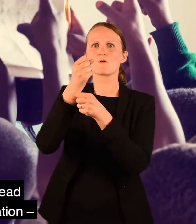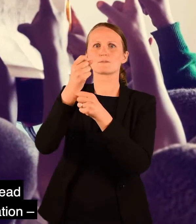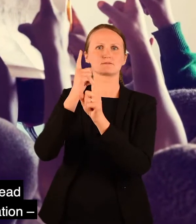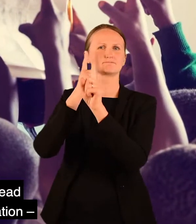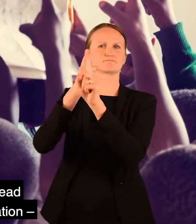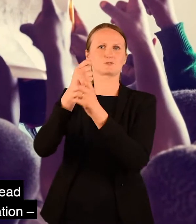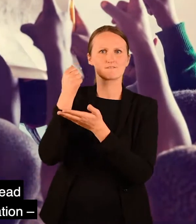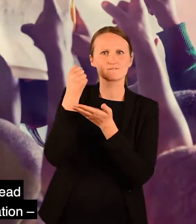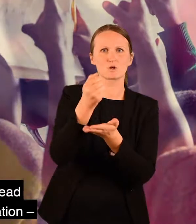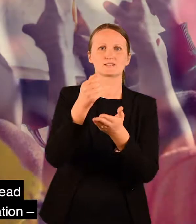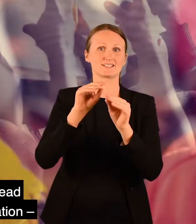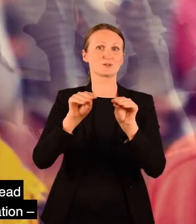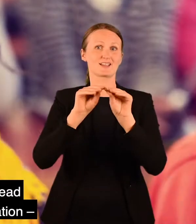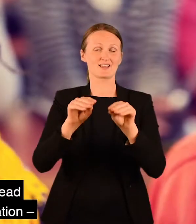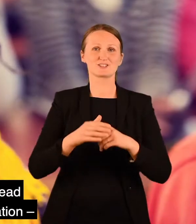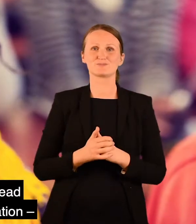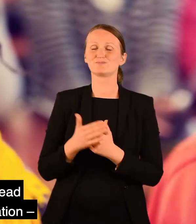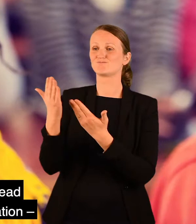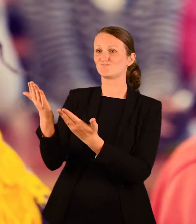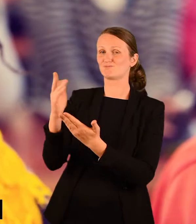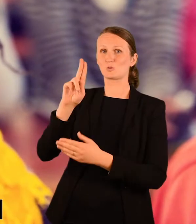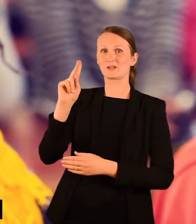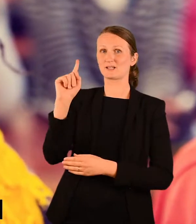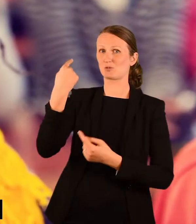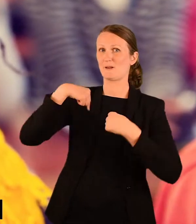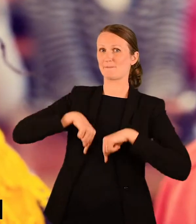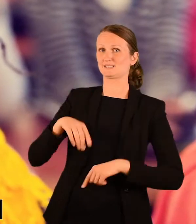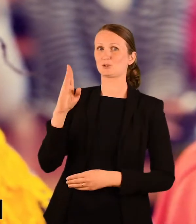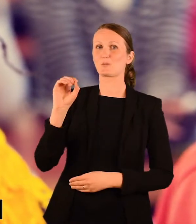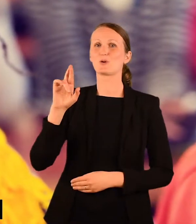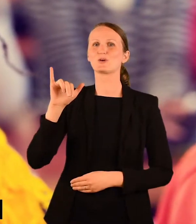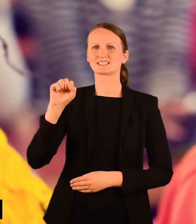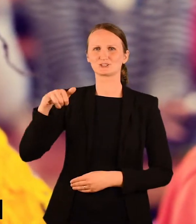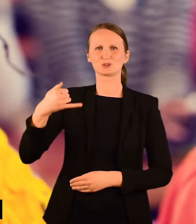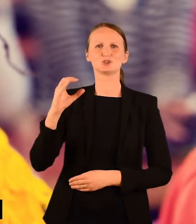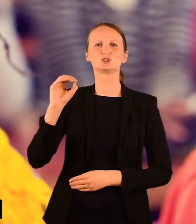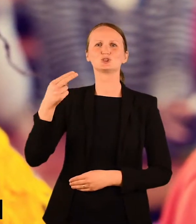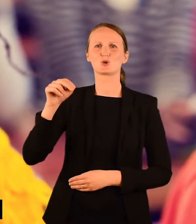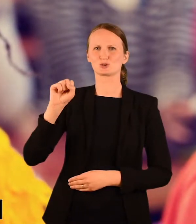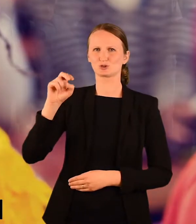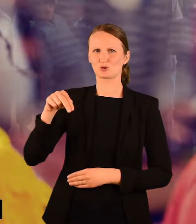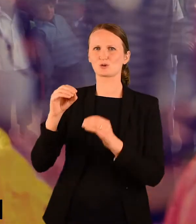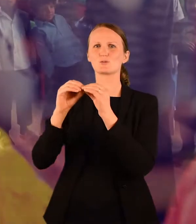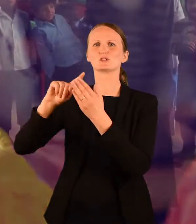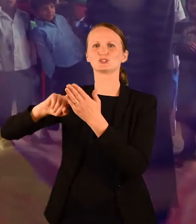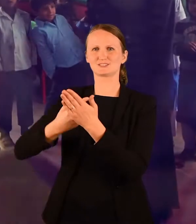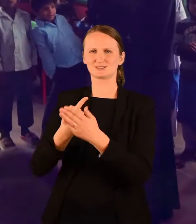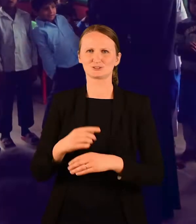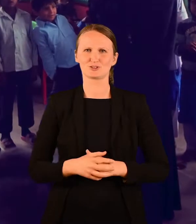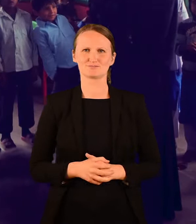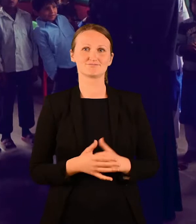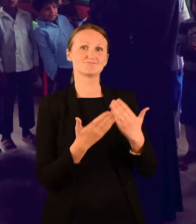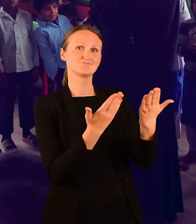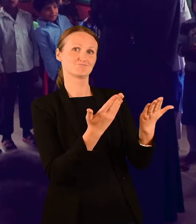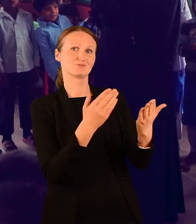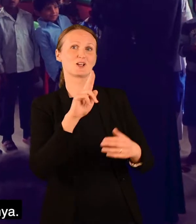global movement to fund education. His Excellency, Prime Minister Boris Johnson from the